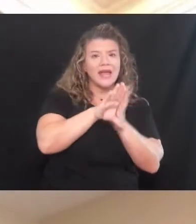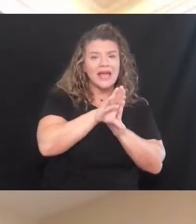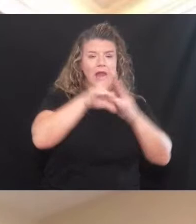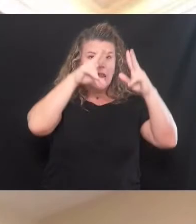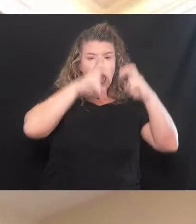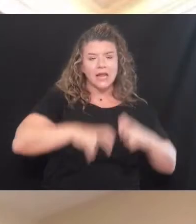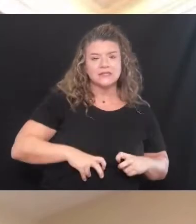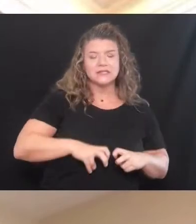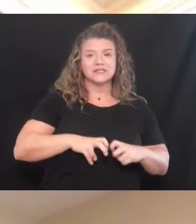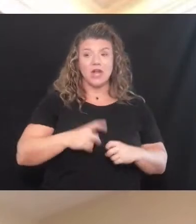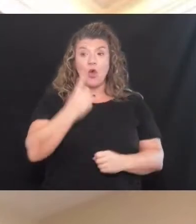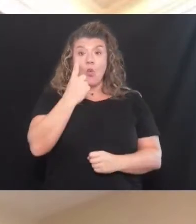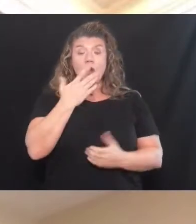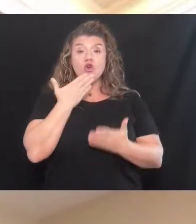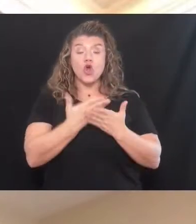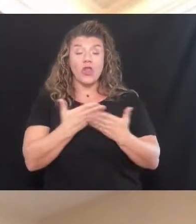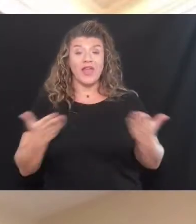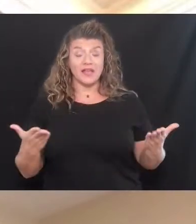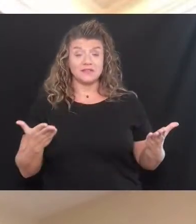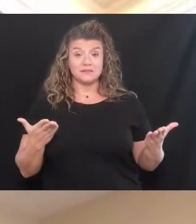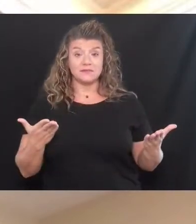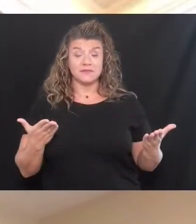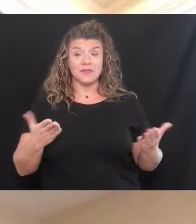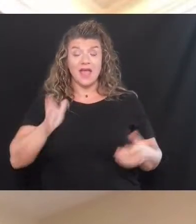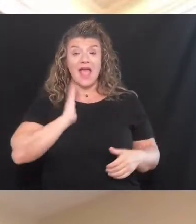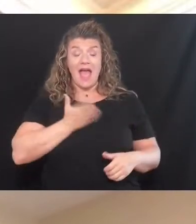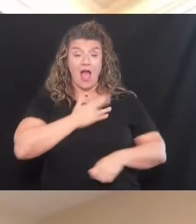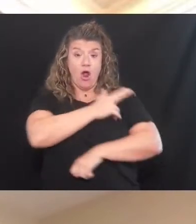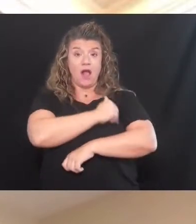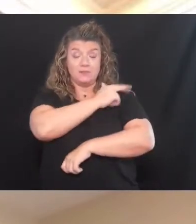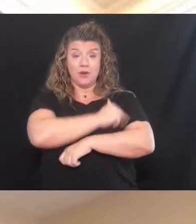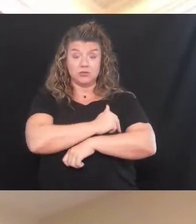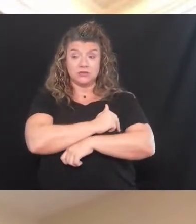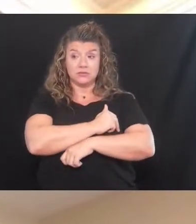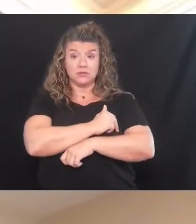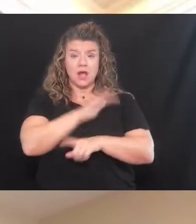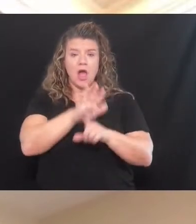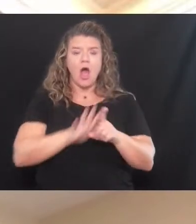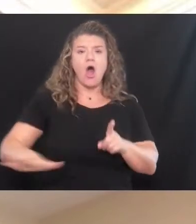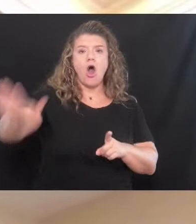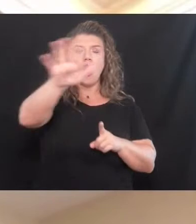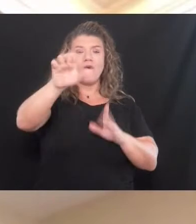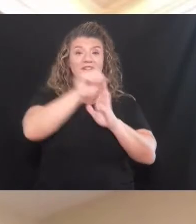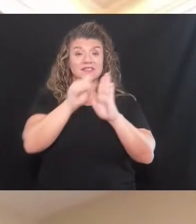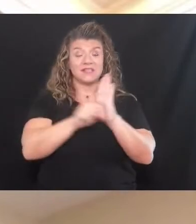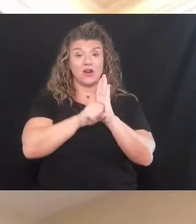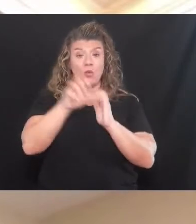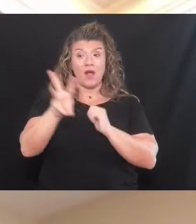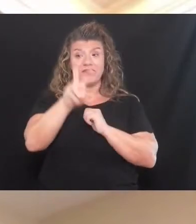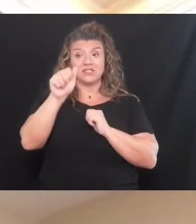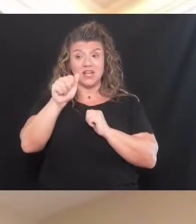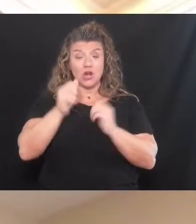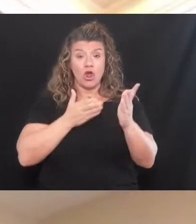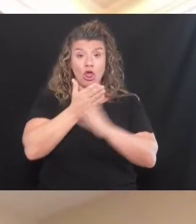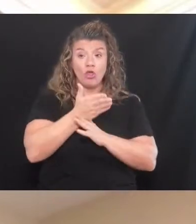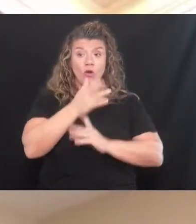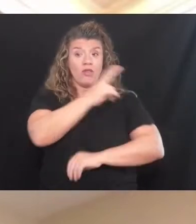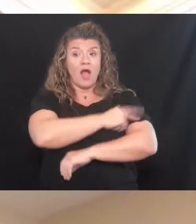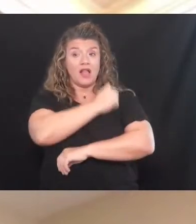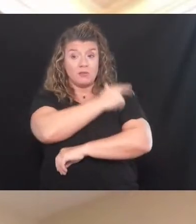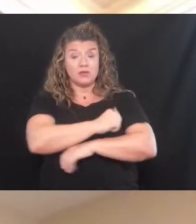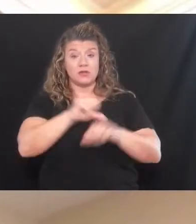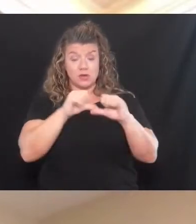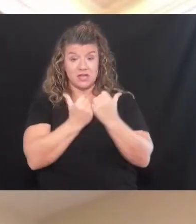And one of the good things is that our hospitals across the state of West Virginia, through the Hospital